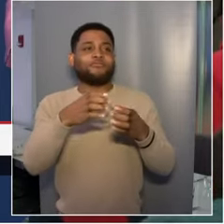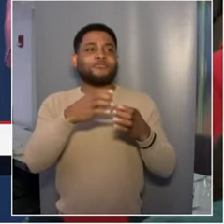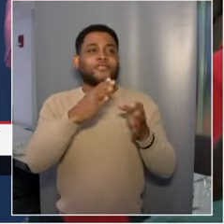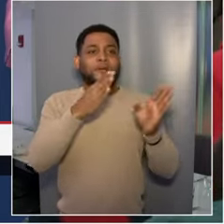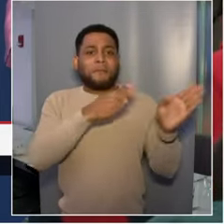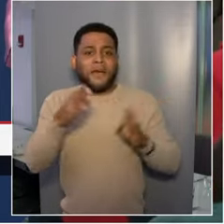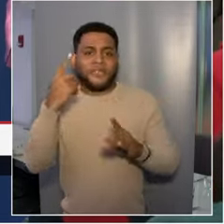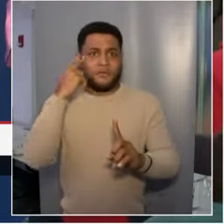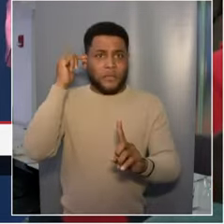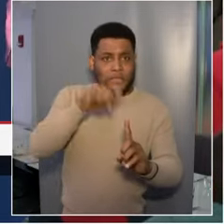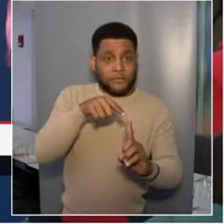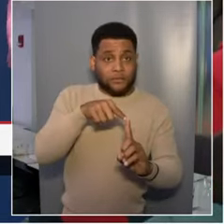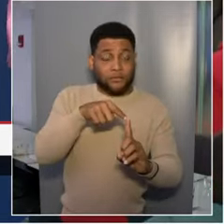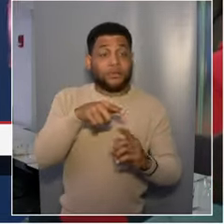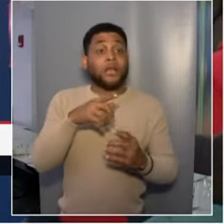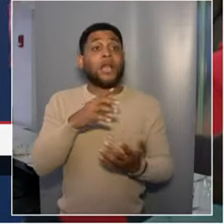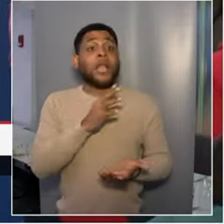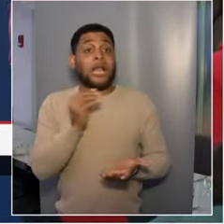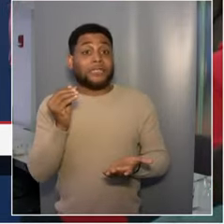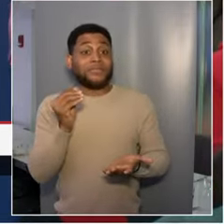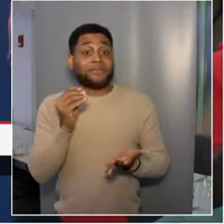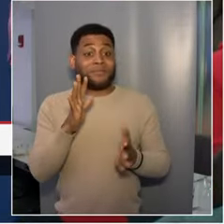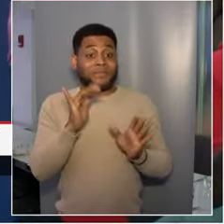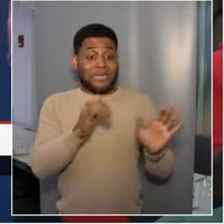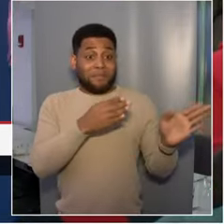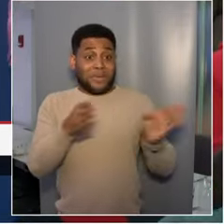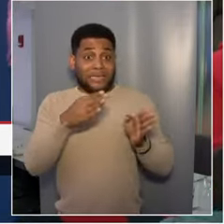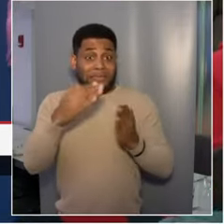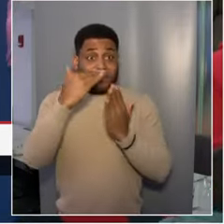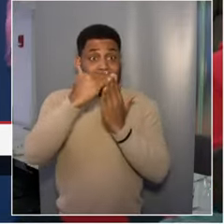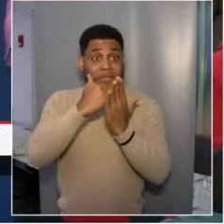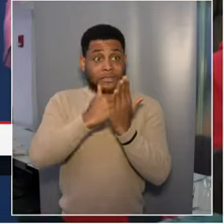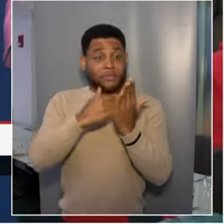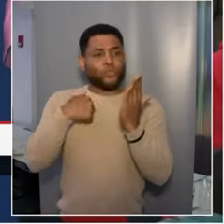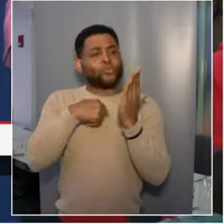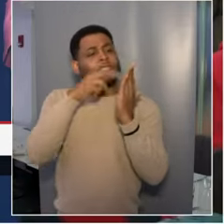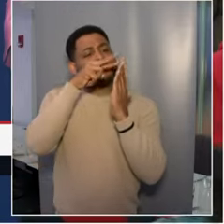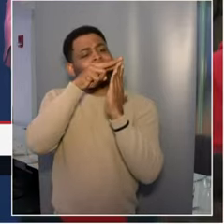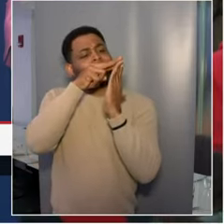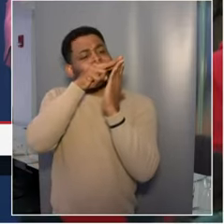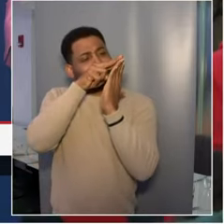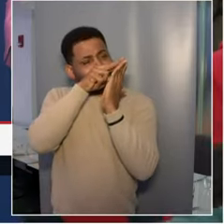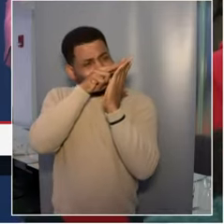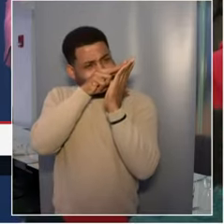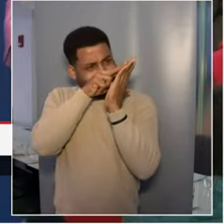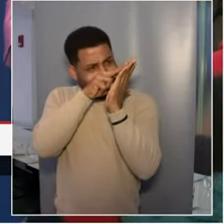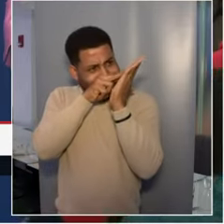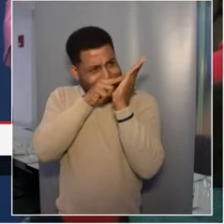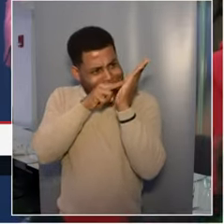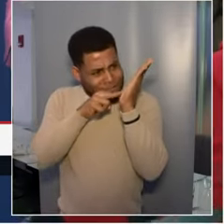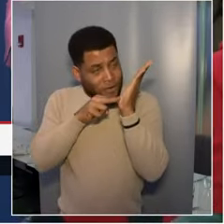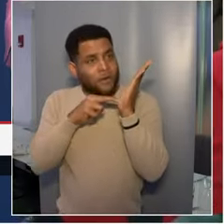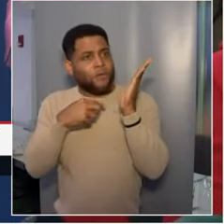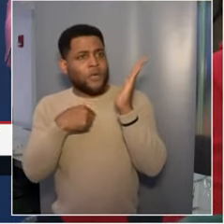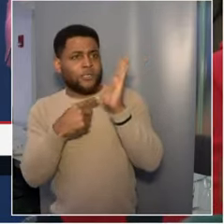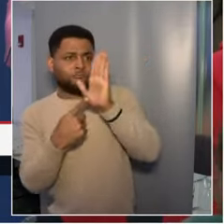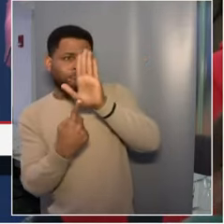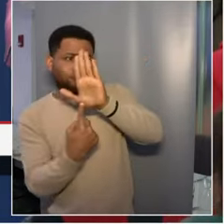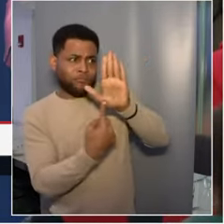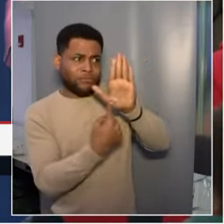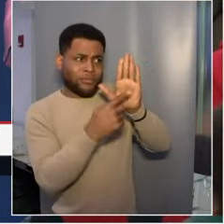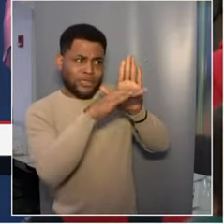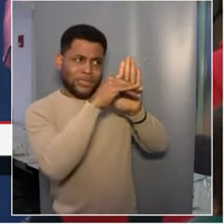it, and I sent it to all of our people and said, hey, you should read this. There's a lot of